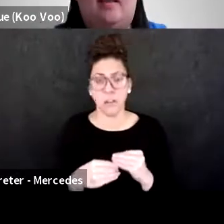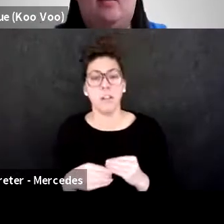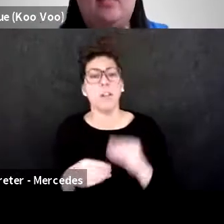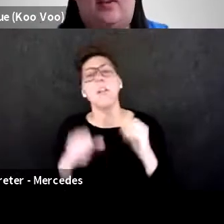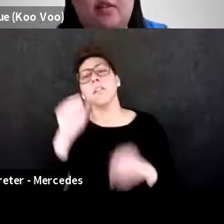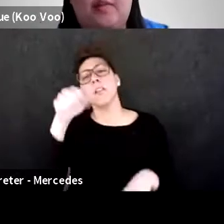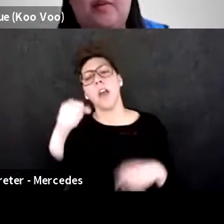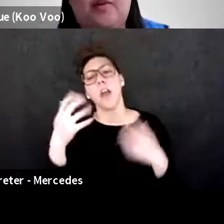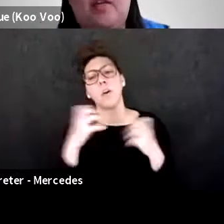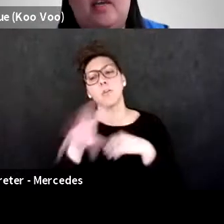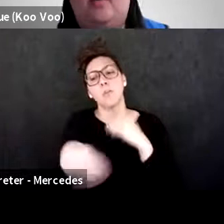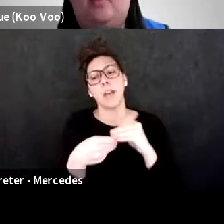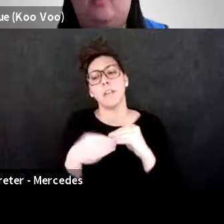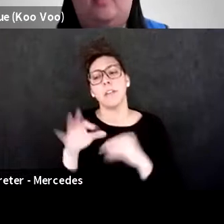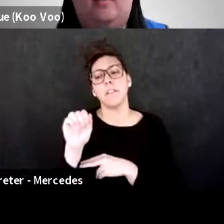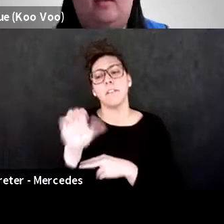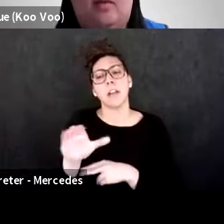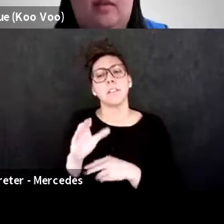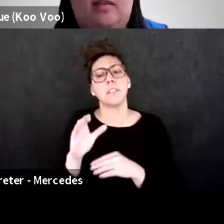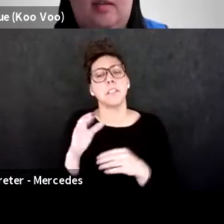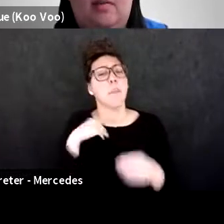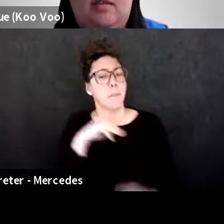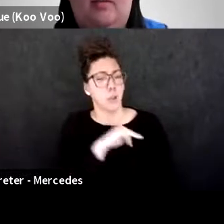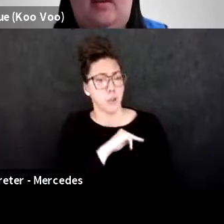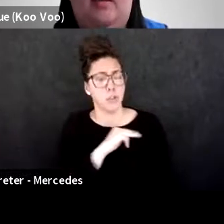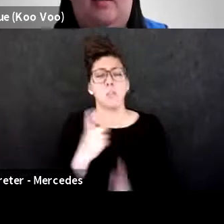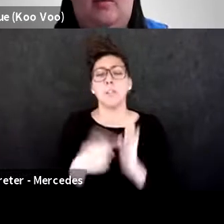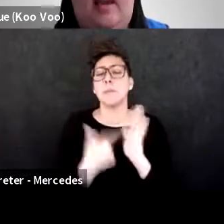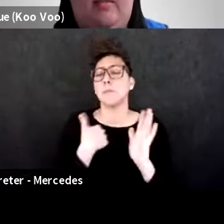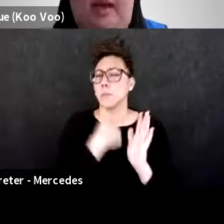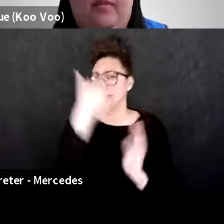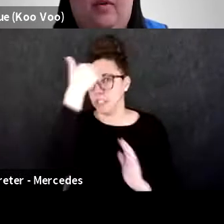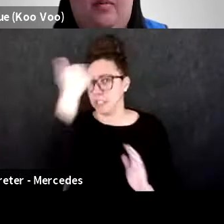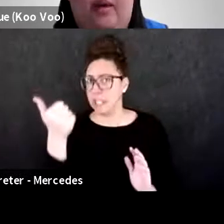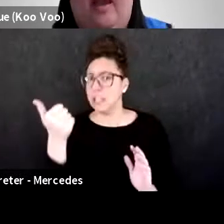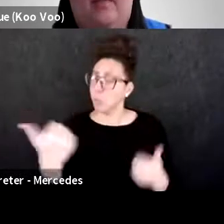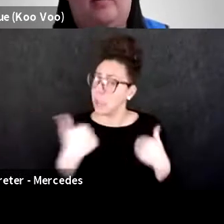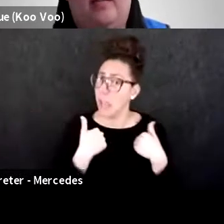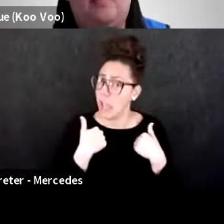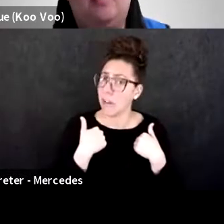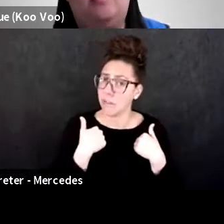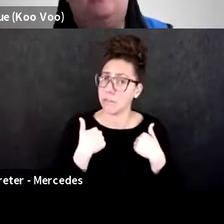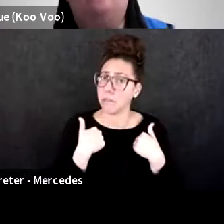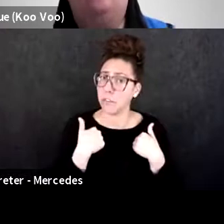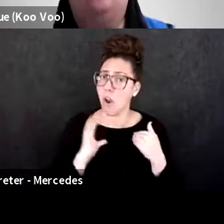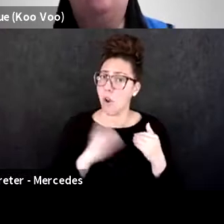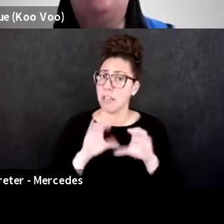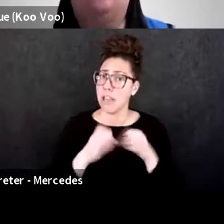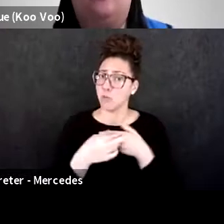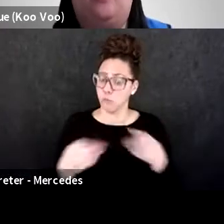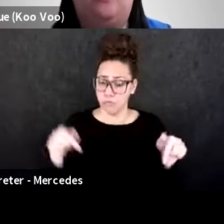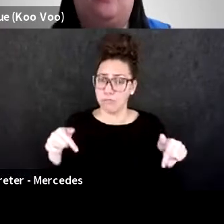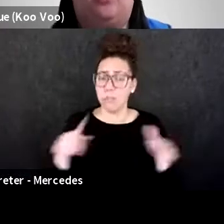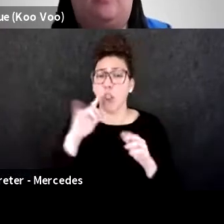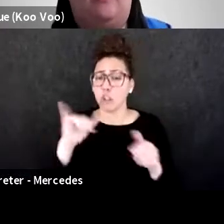add that, you know, as faculty members, I think one of the things we sometimes can forget is that we have a platform, right? We have our classroom. And something that's